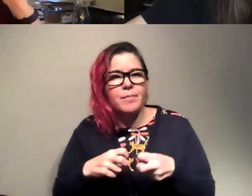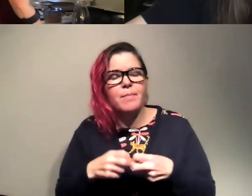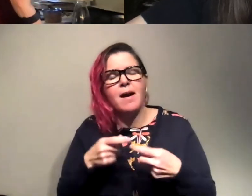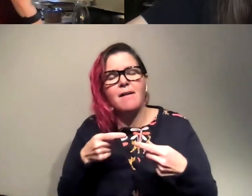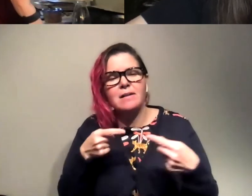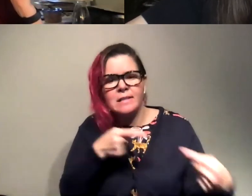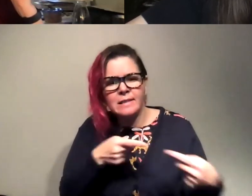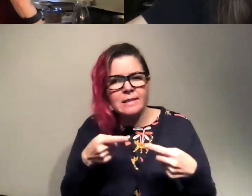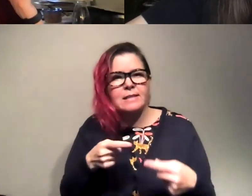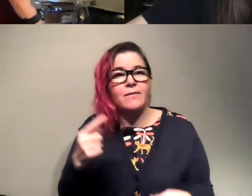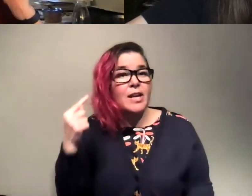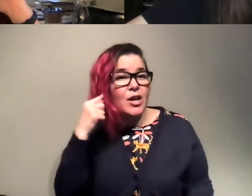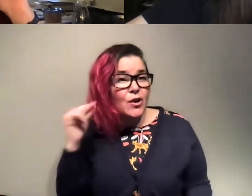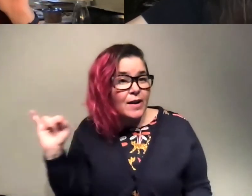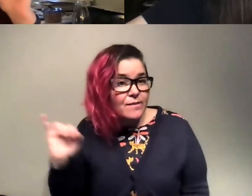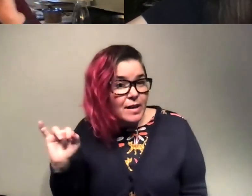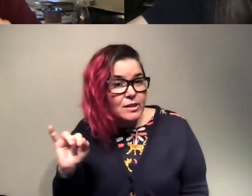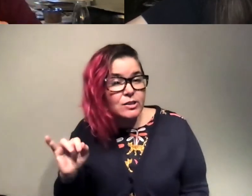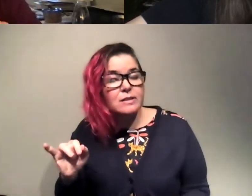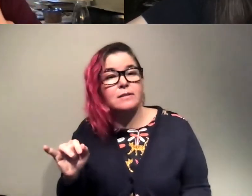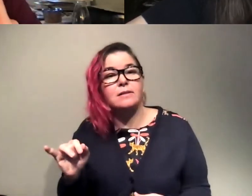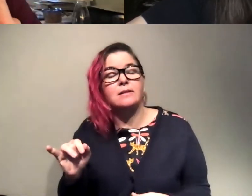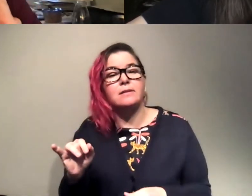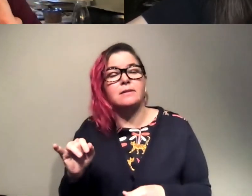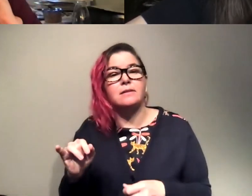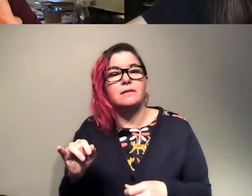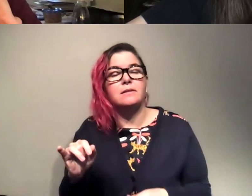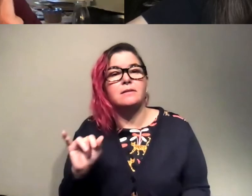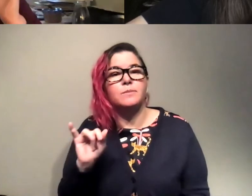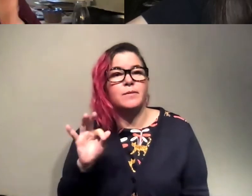whether for ear infections you want to use it, but there are definitely things like if you're having,